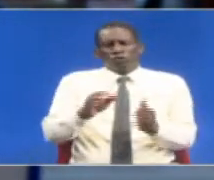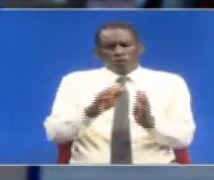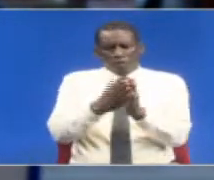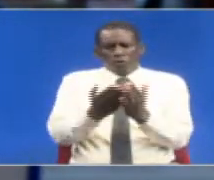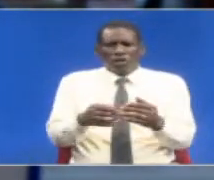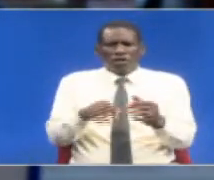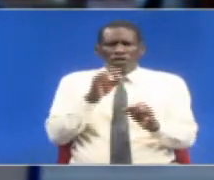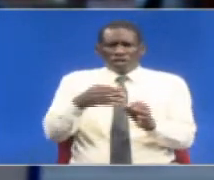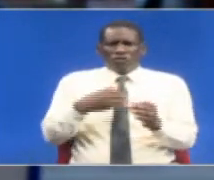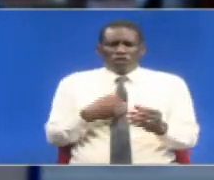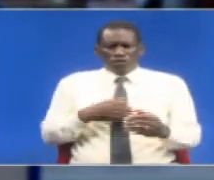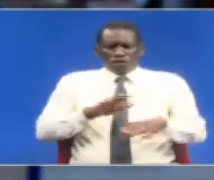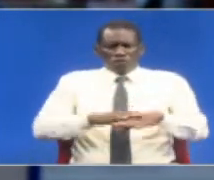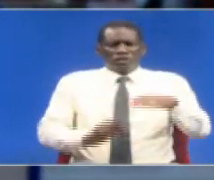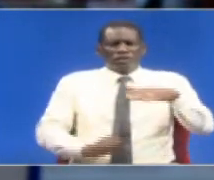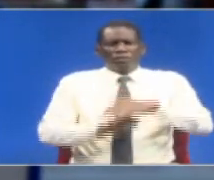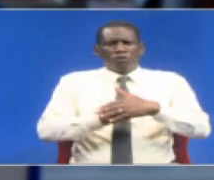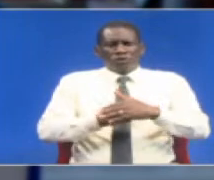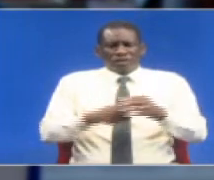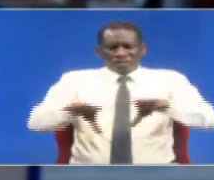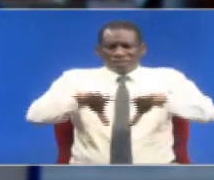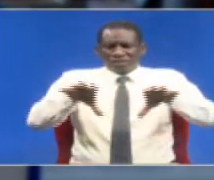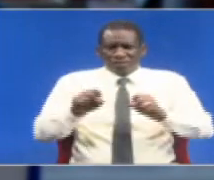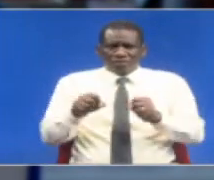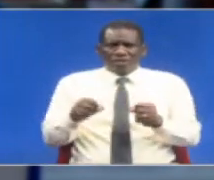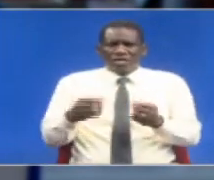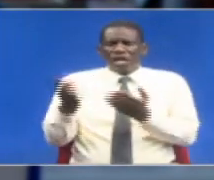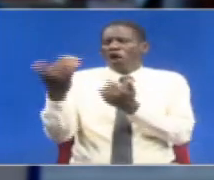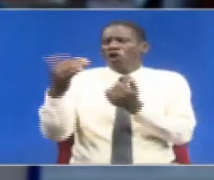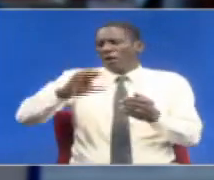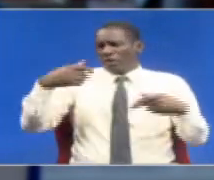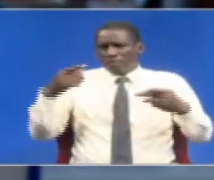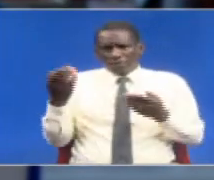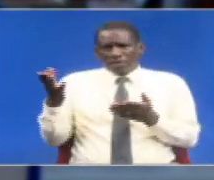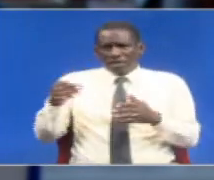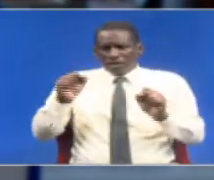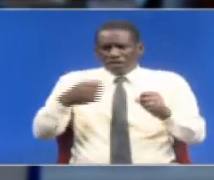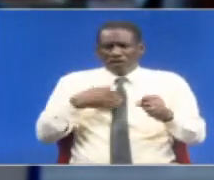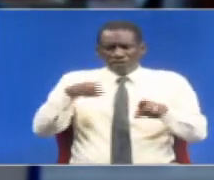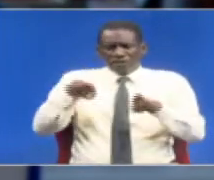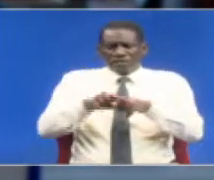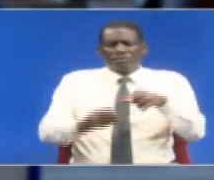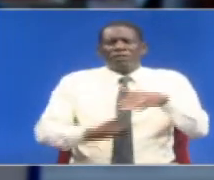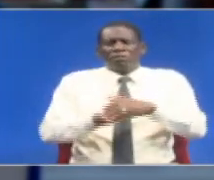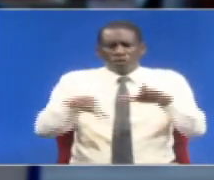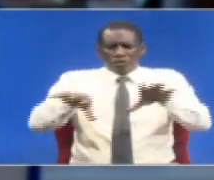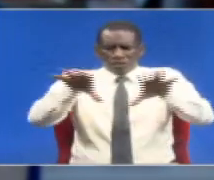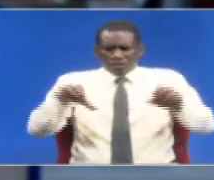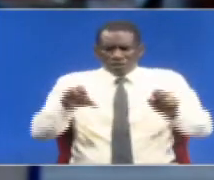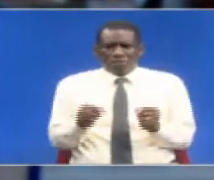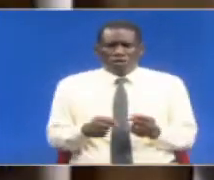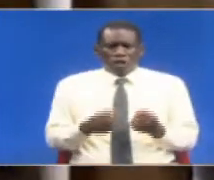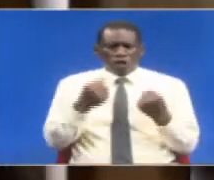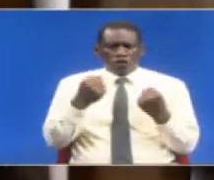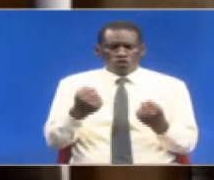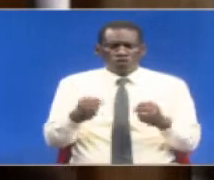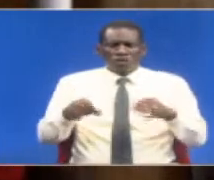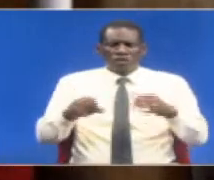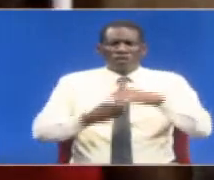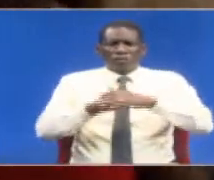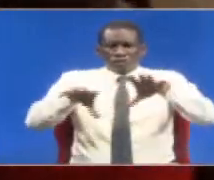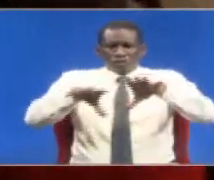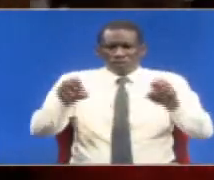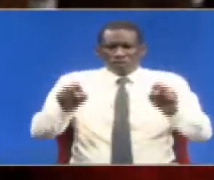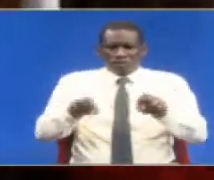a strong support system like I did, and I really hope that others out there can get the same support systems, strong support systems like I did.